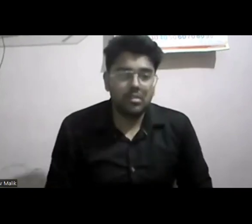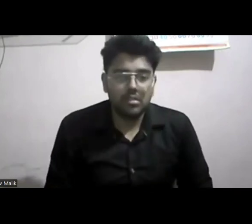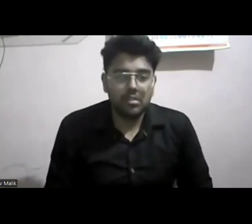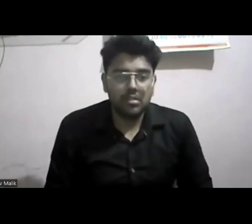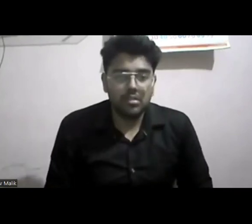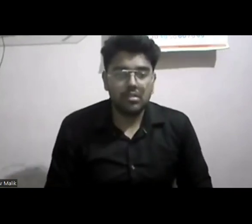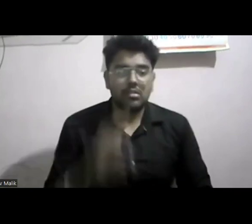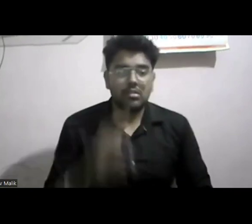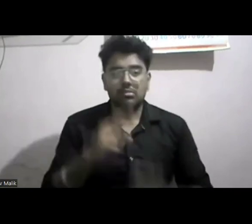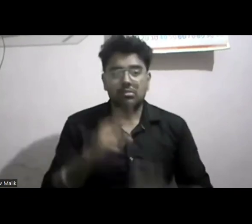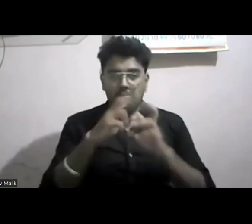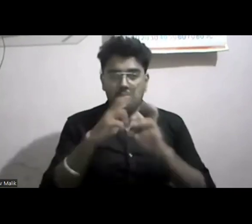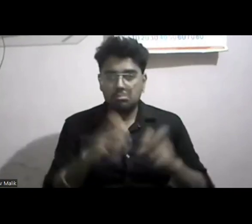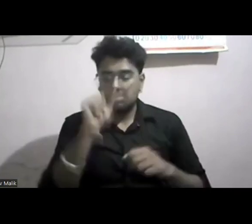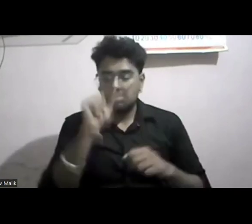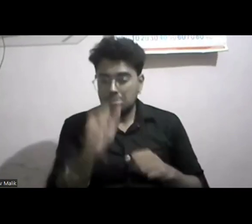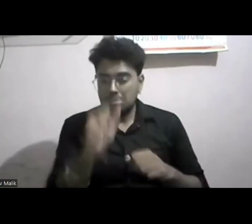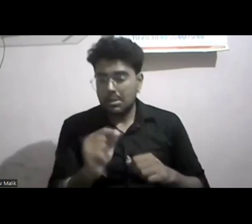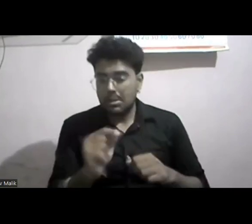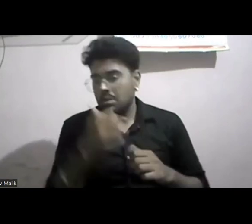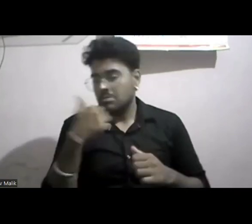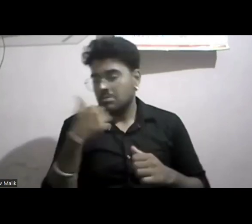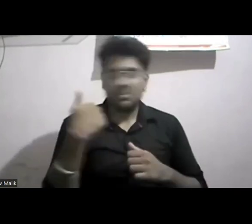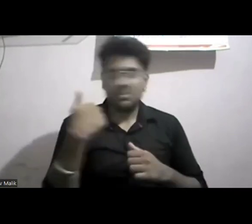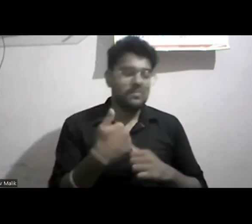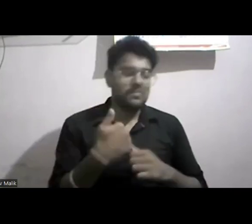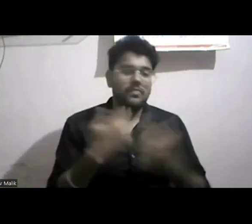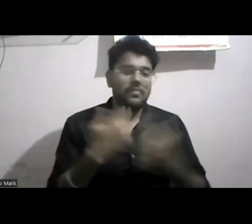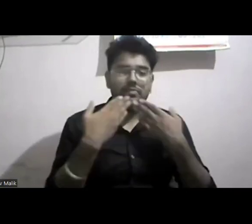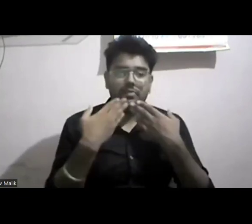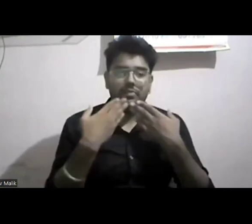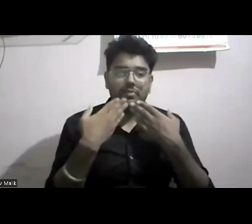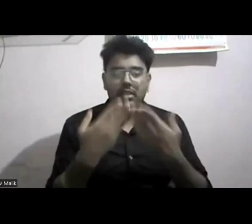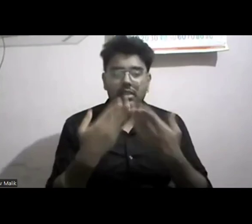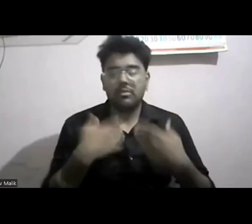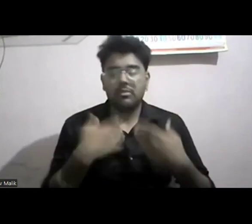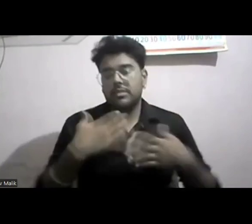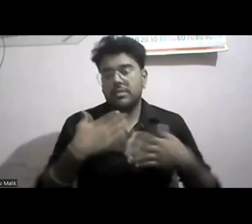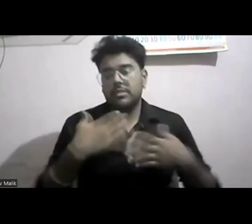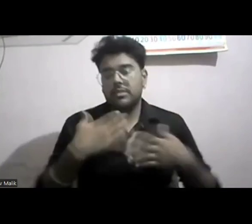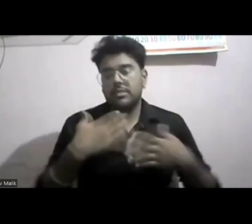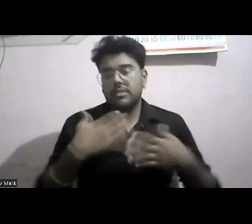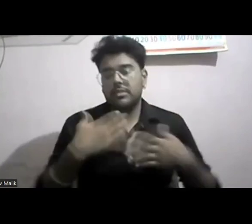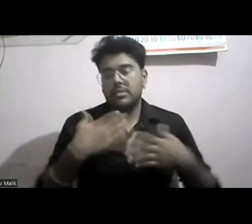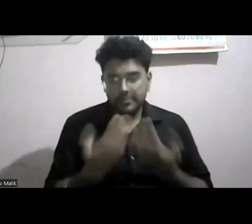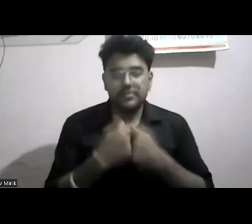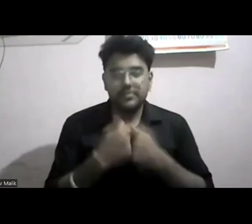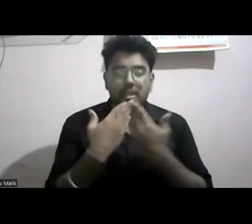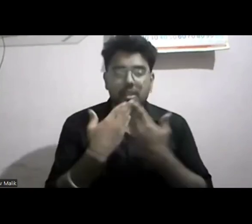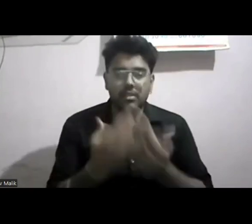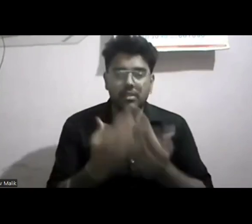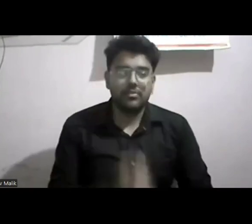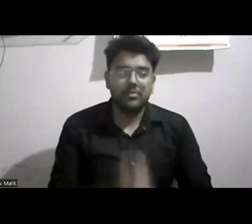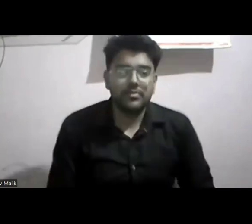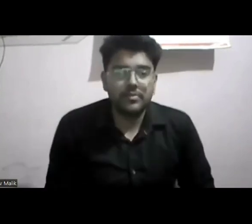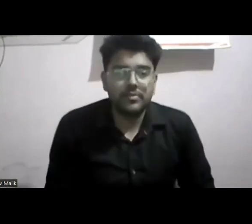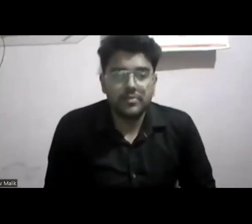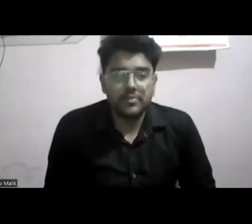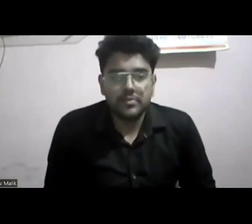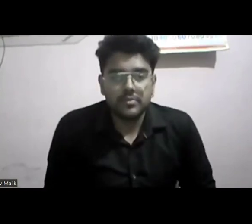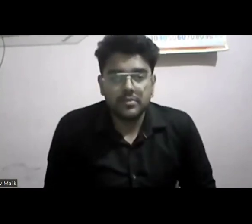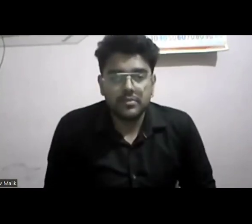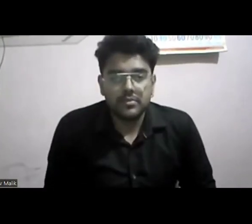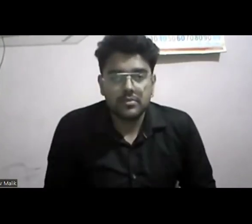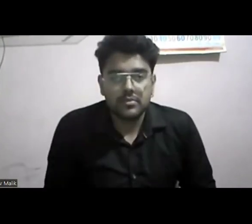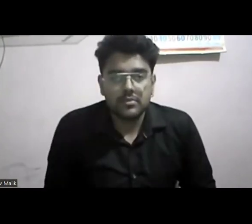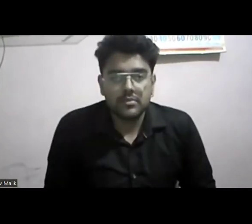point which I was very, which I'm very happy. Thank you so much. Yes, ma'am. Thank you. Okay. I'll